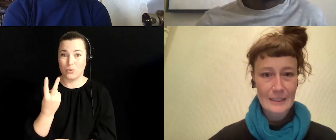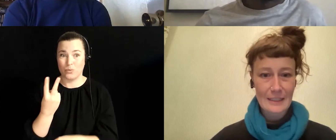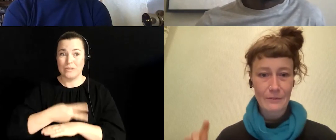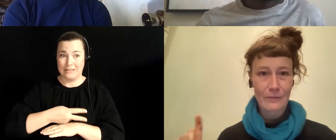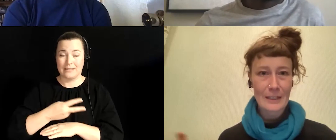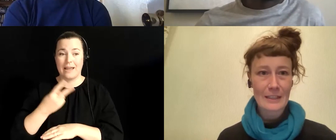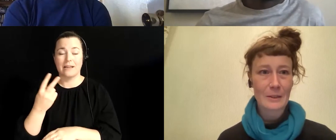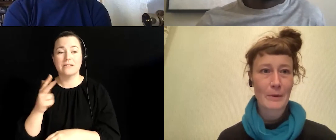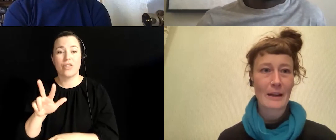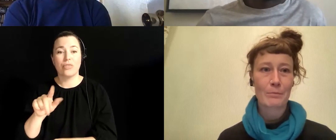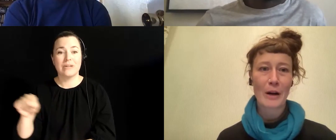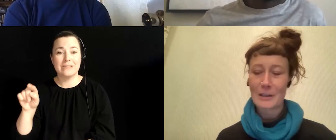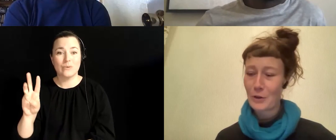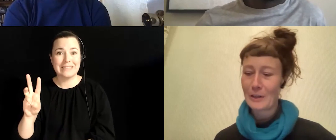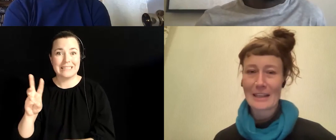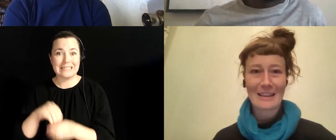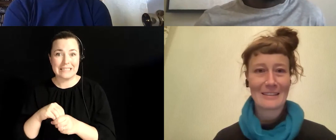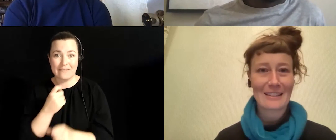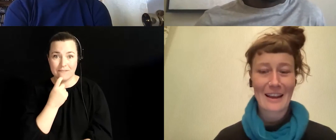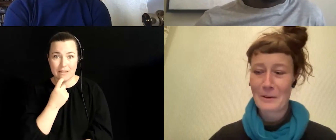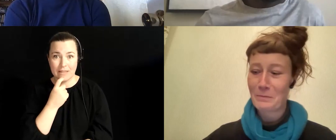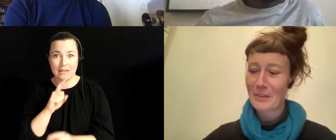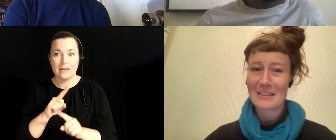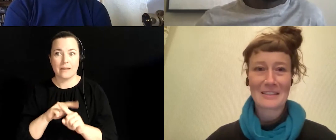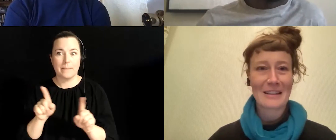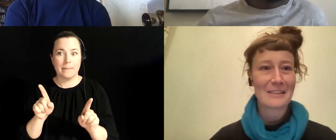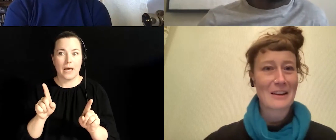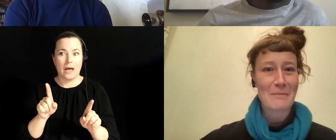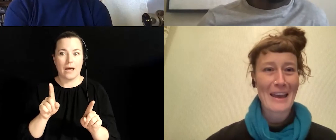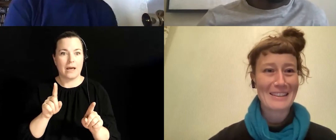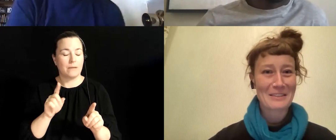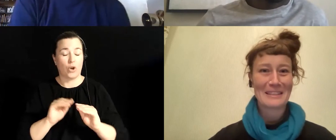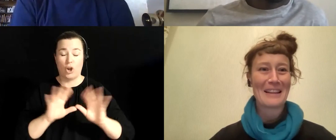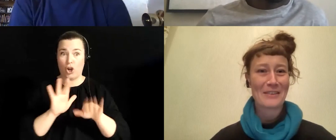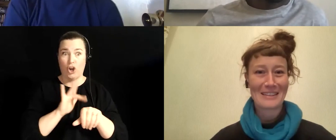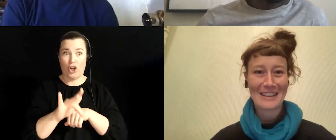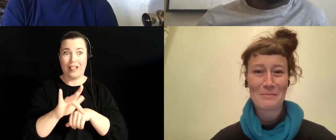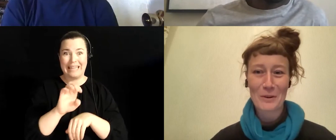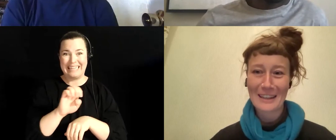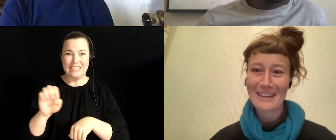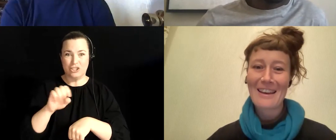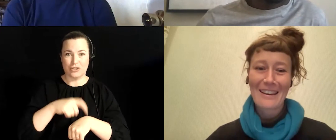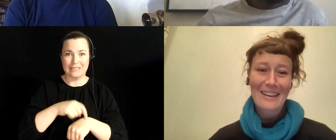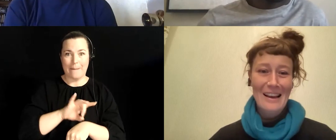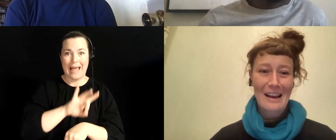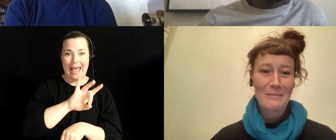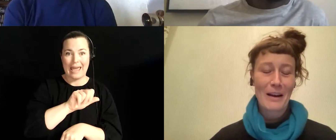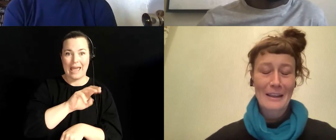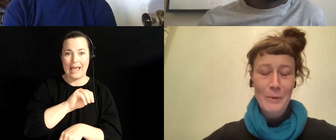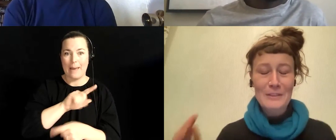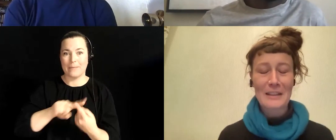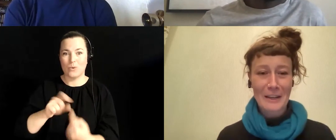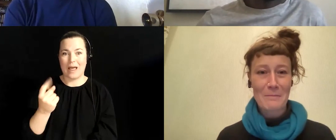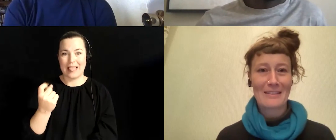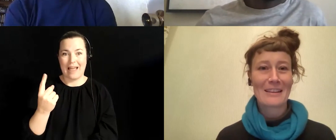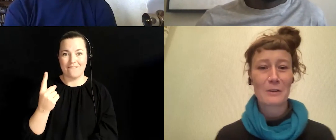till 6 in Finland, but bright and early in Eastern Standard Time, 8 till 11 in the morning. I